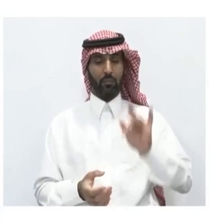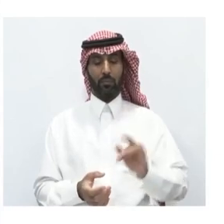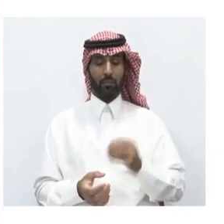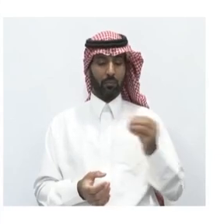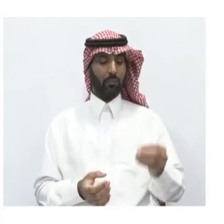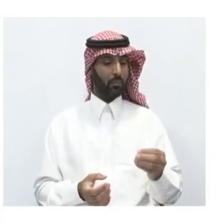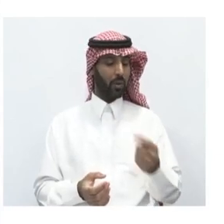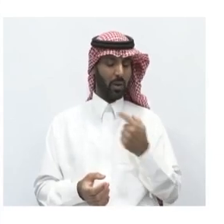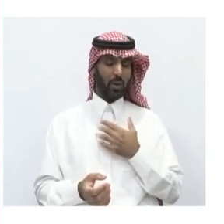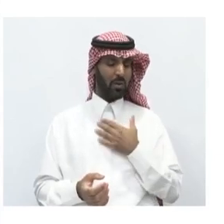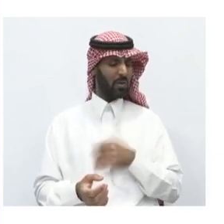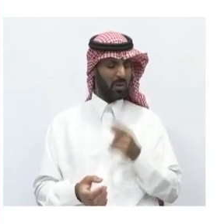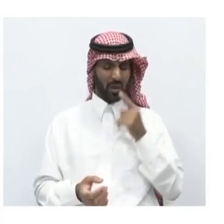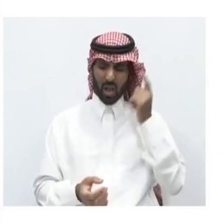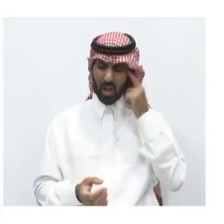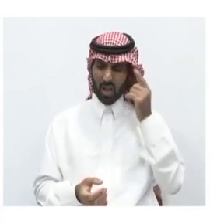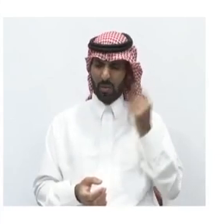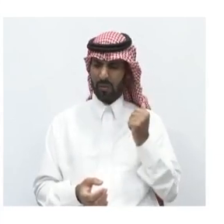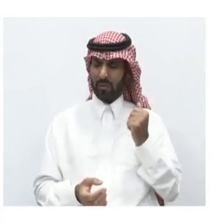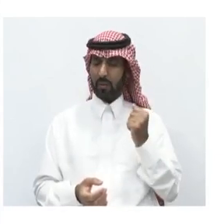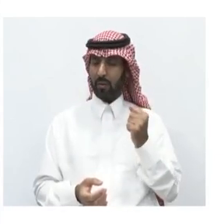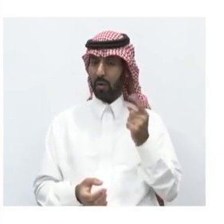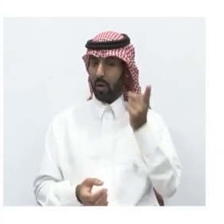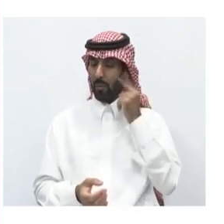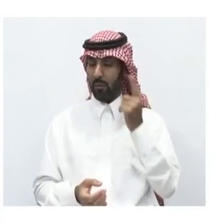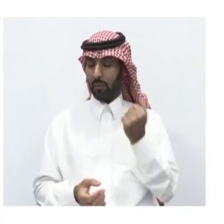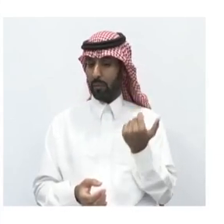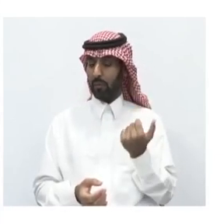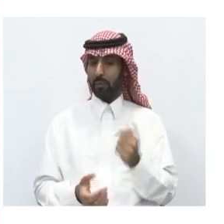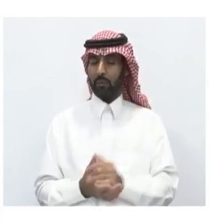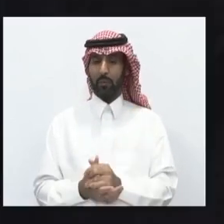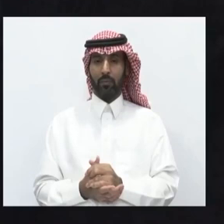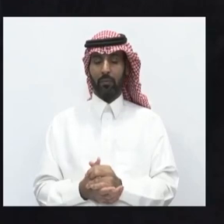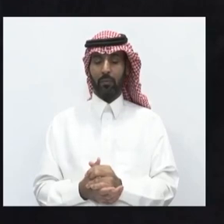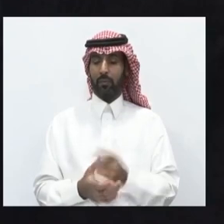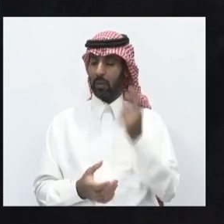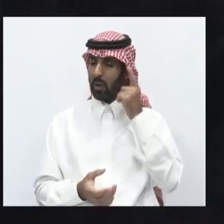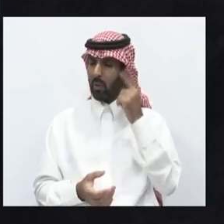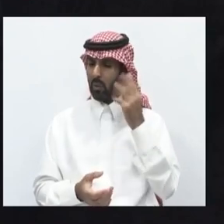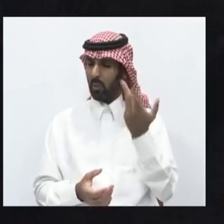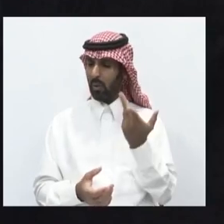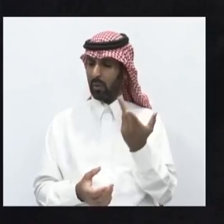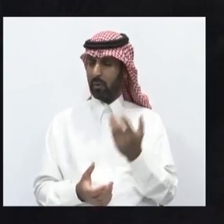when he said, I don't get it? What doesn't he get? What doesn't he understand?